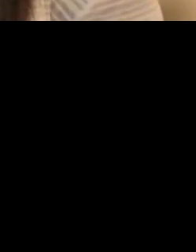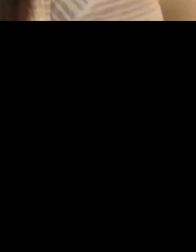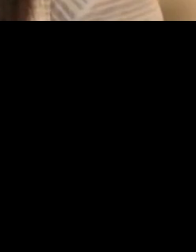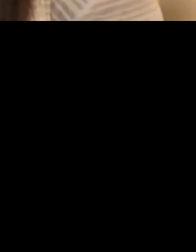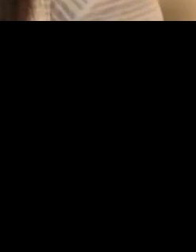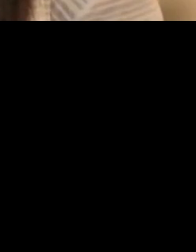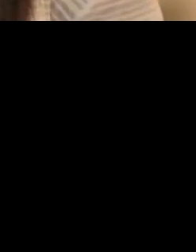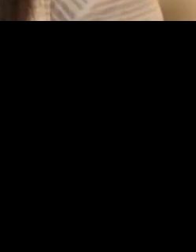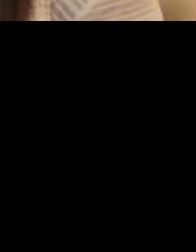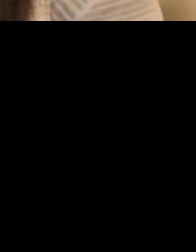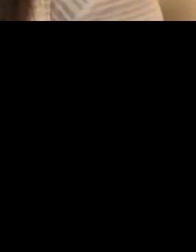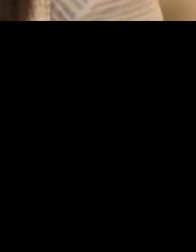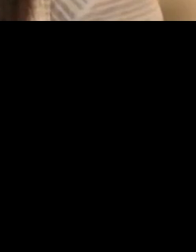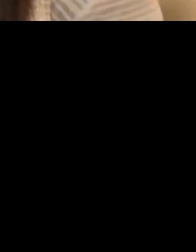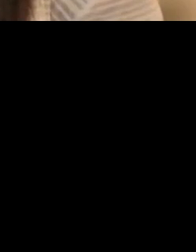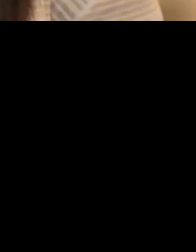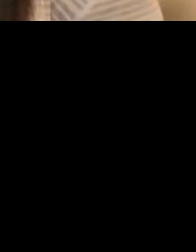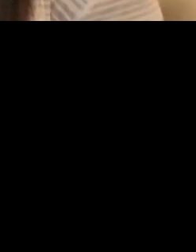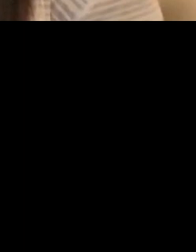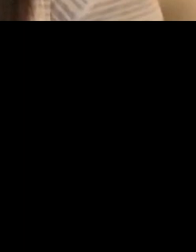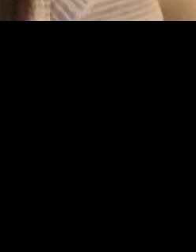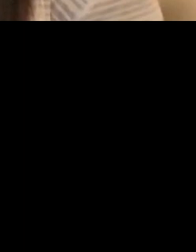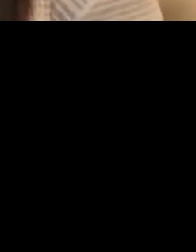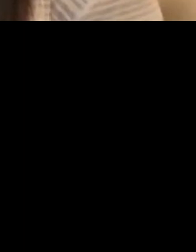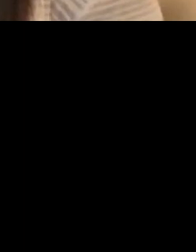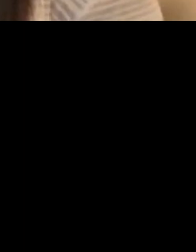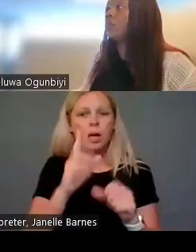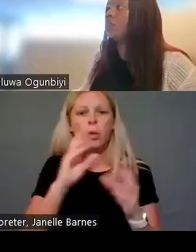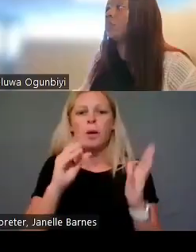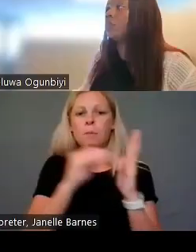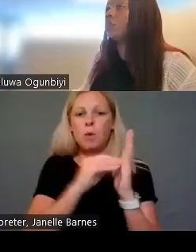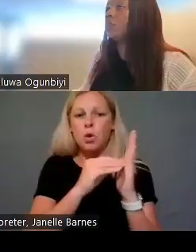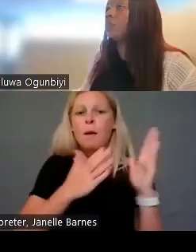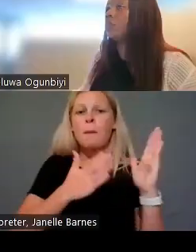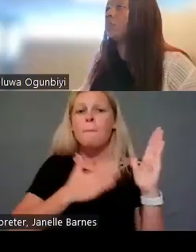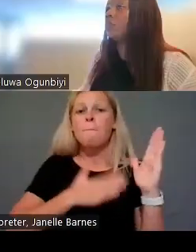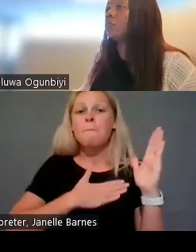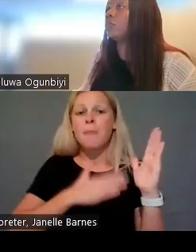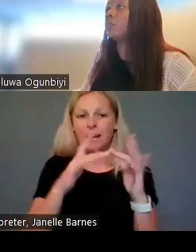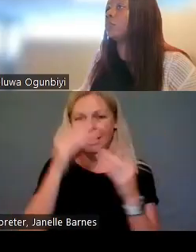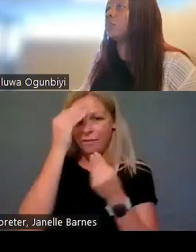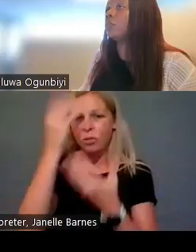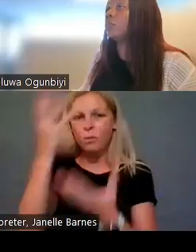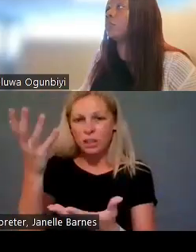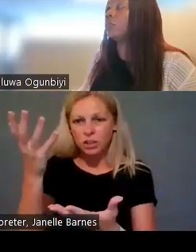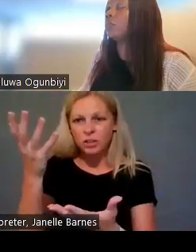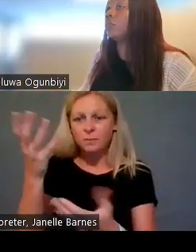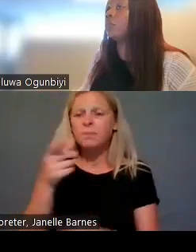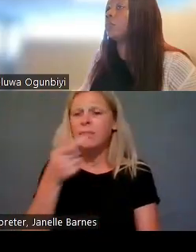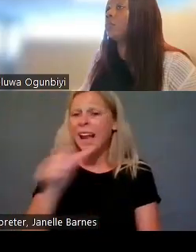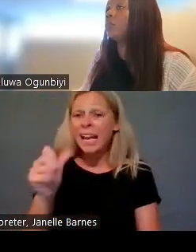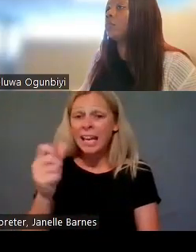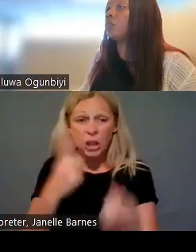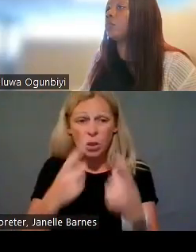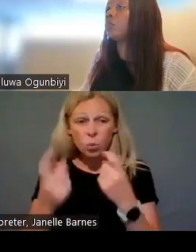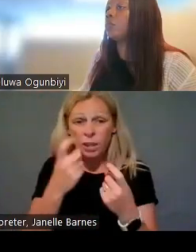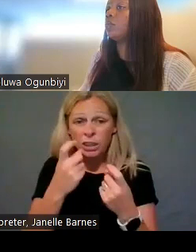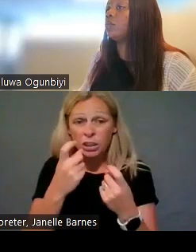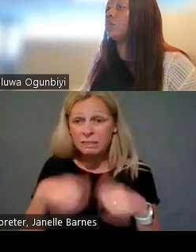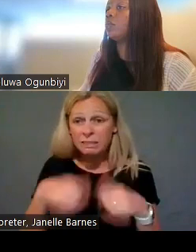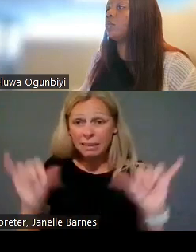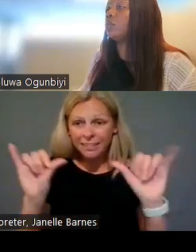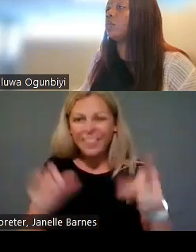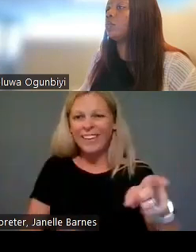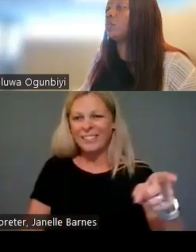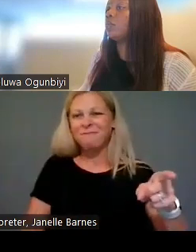the other thing is, as I said, I'm going to make sure I give you my contact information. If you do have questions still, there you